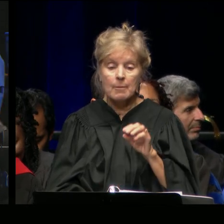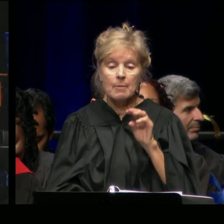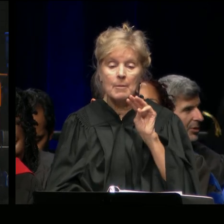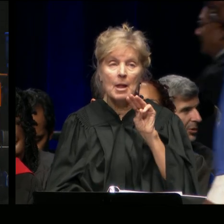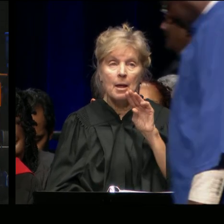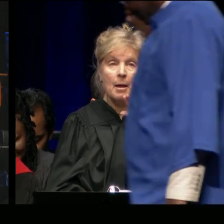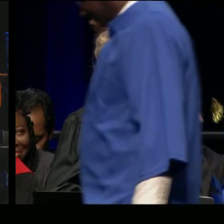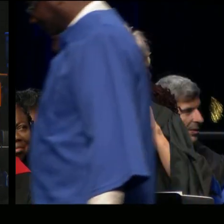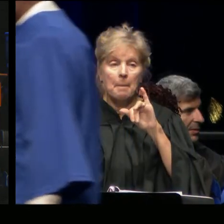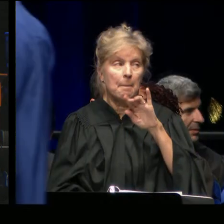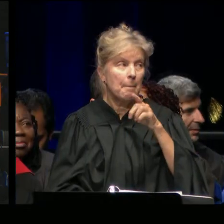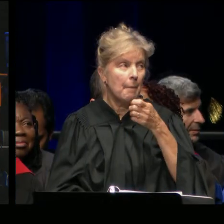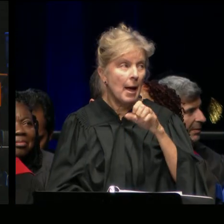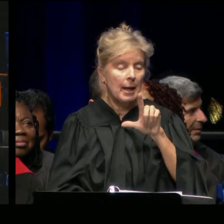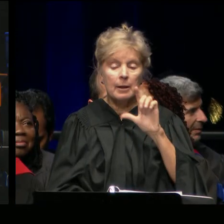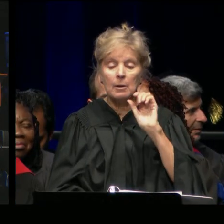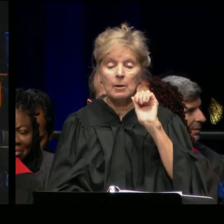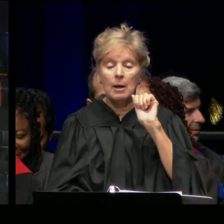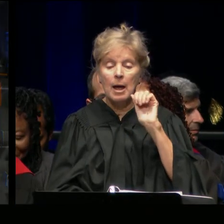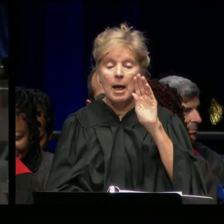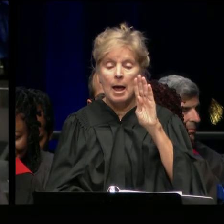Michael Abdeta.